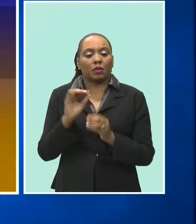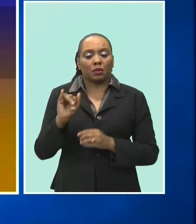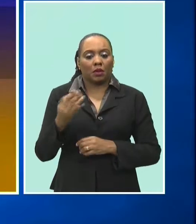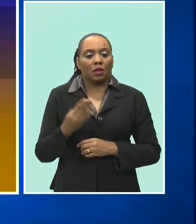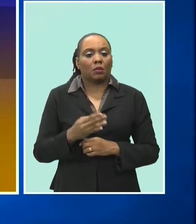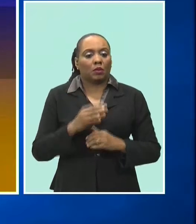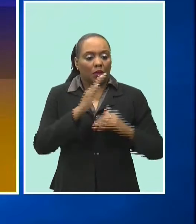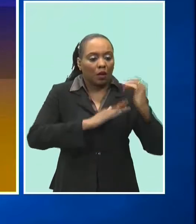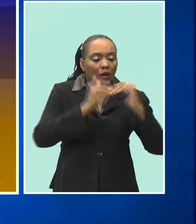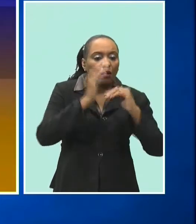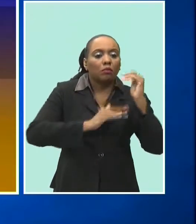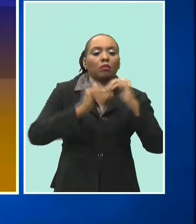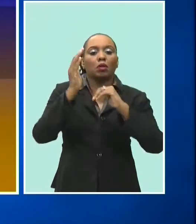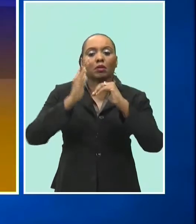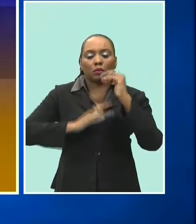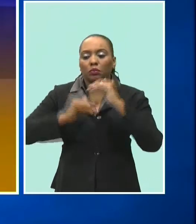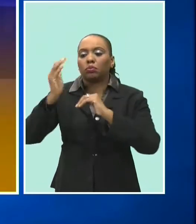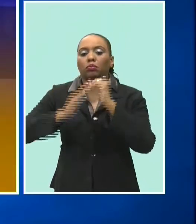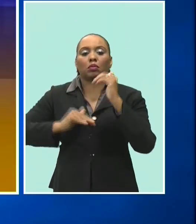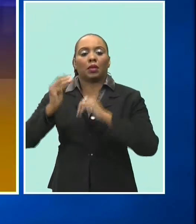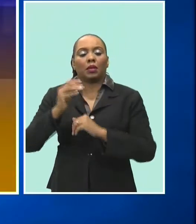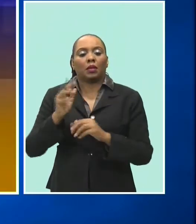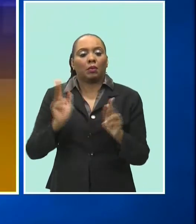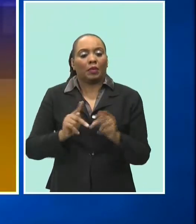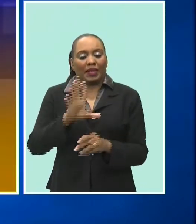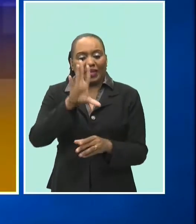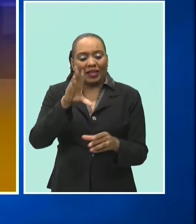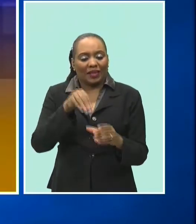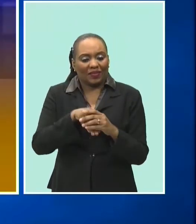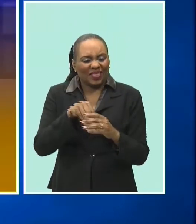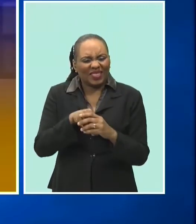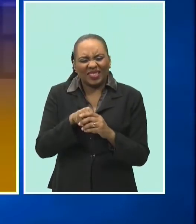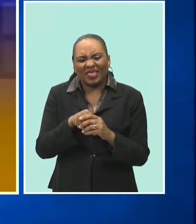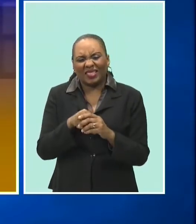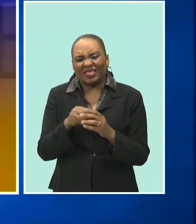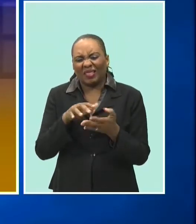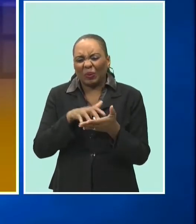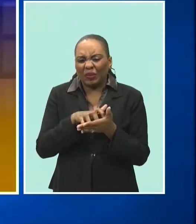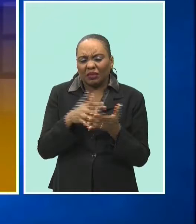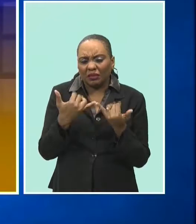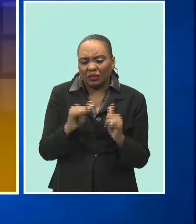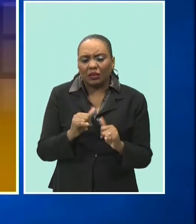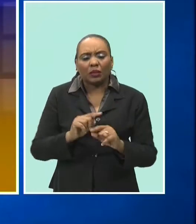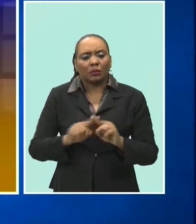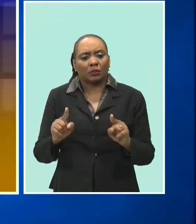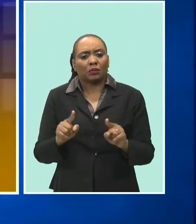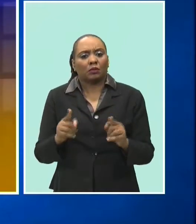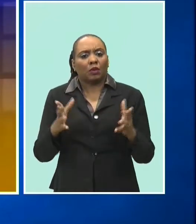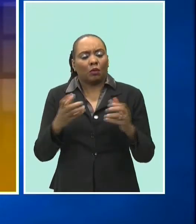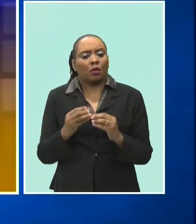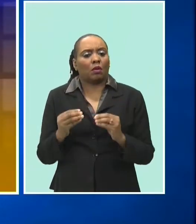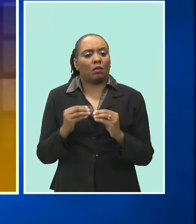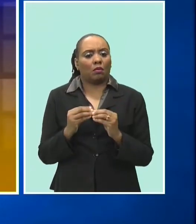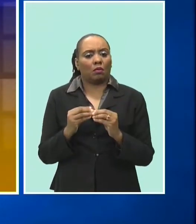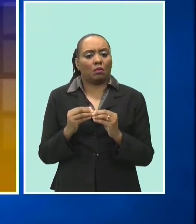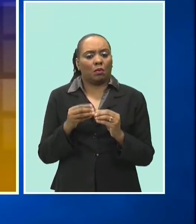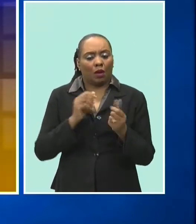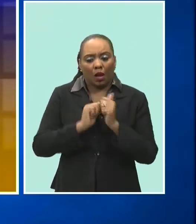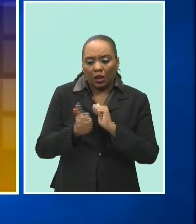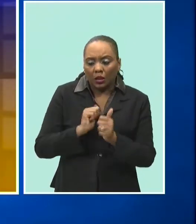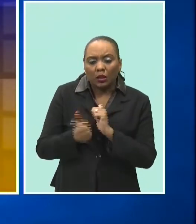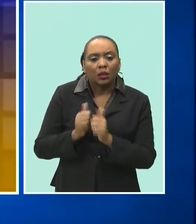Construction and investment is still relatively weak, and we need to see further